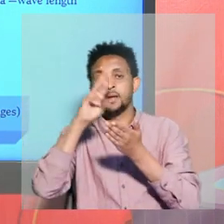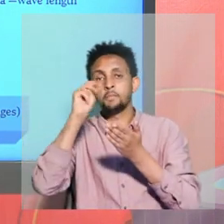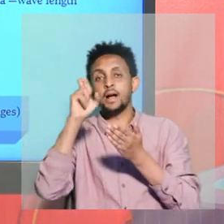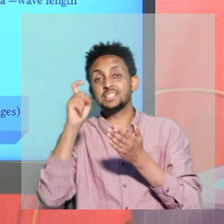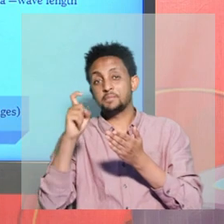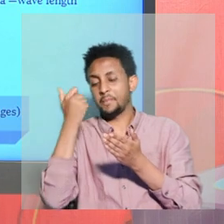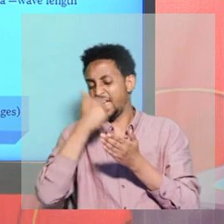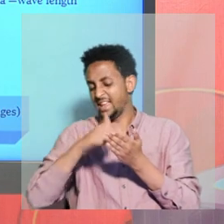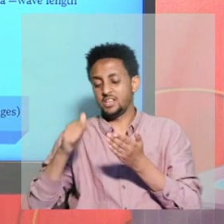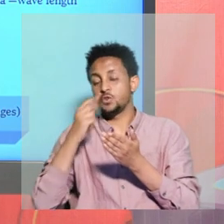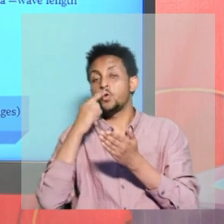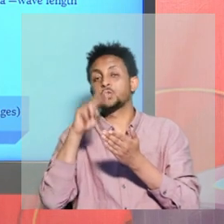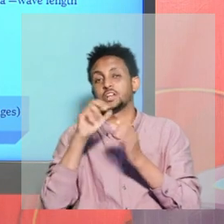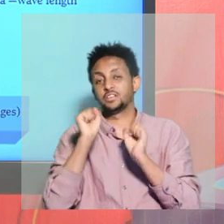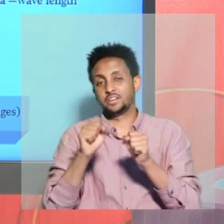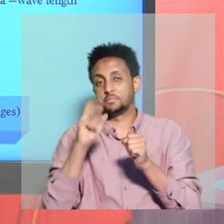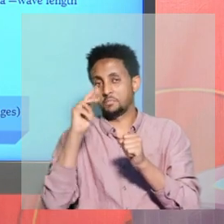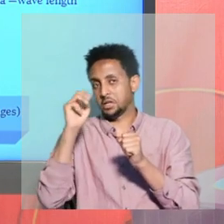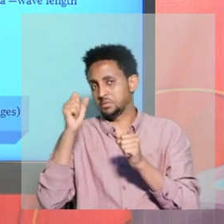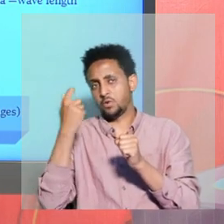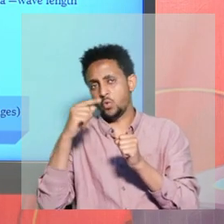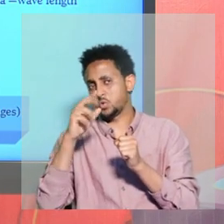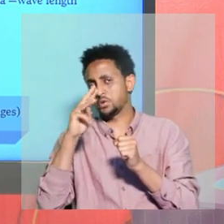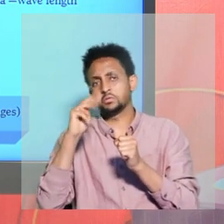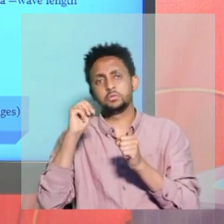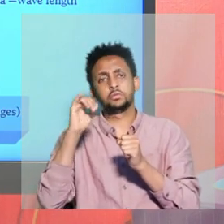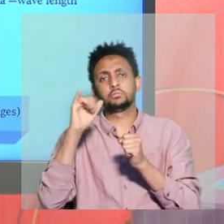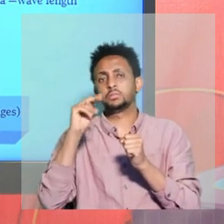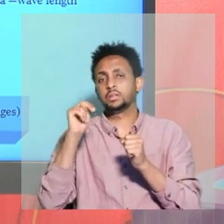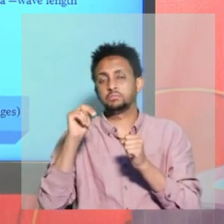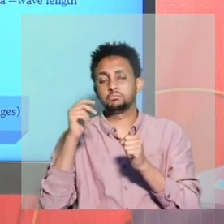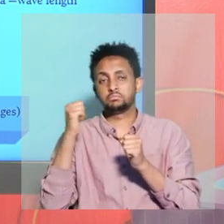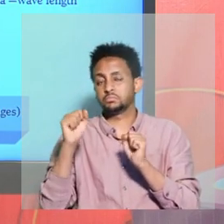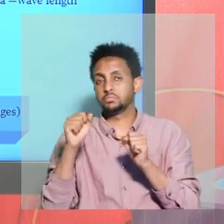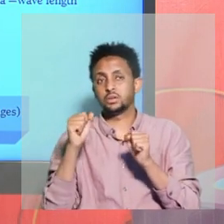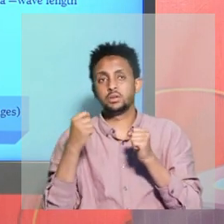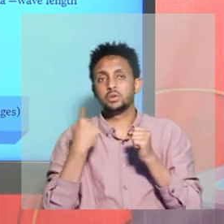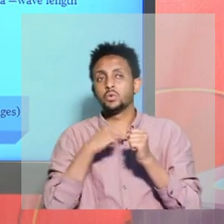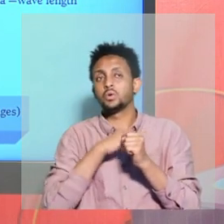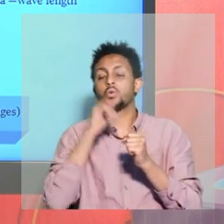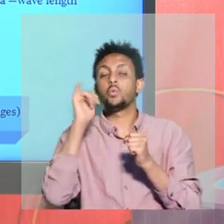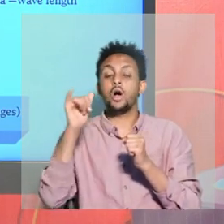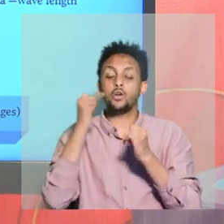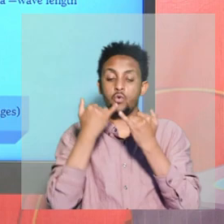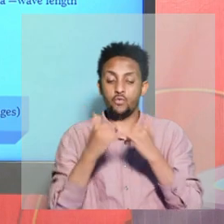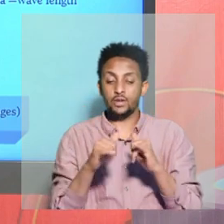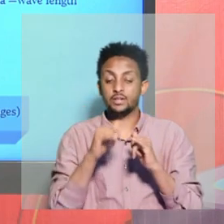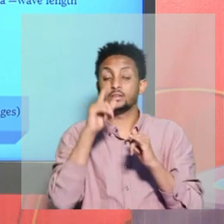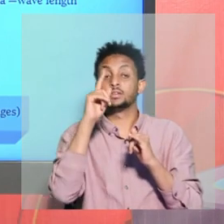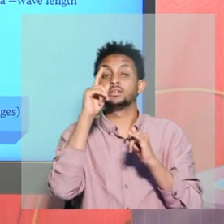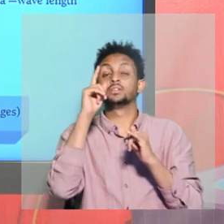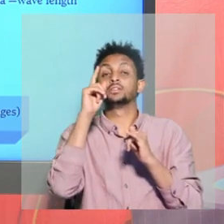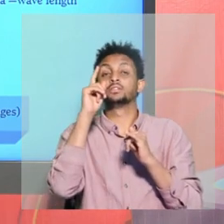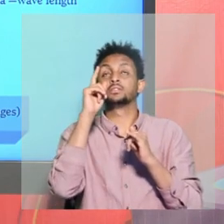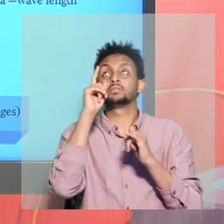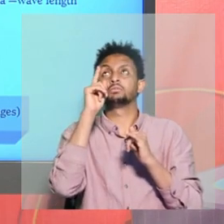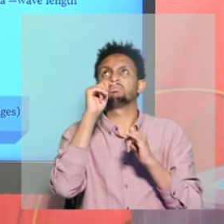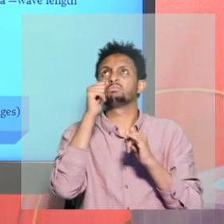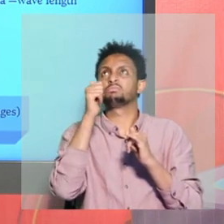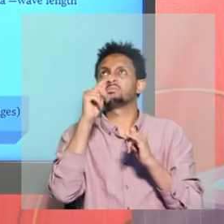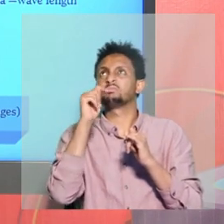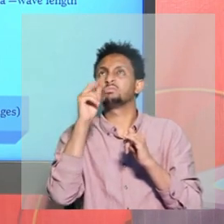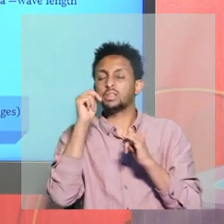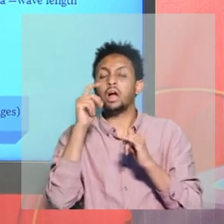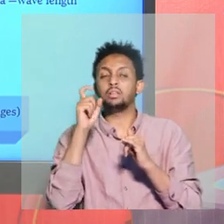maxima to any order, maxima or minima. And so that y over tan theta, when you express tan theta